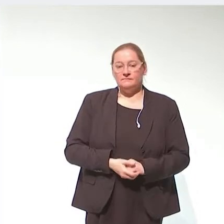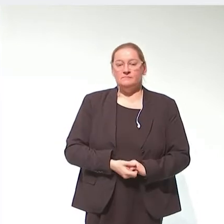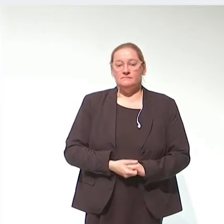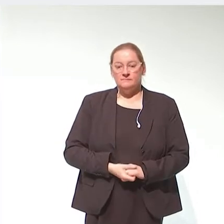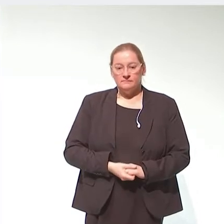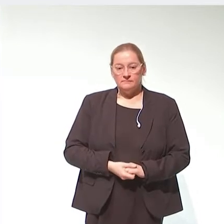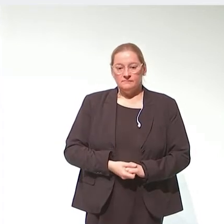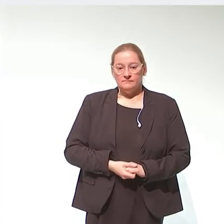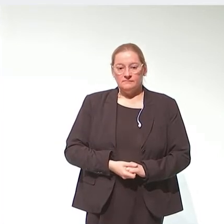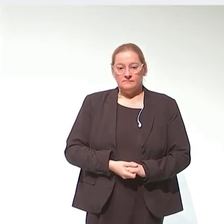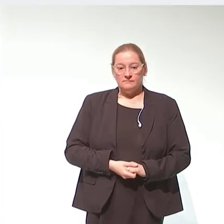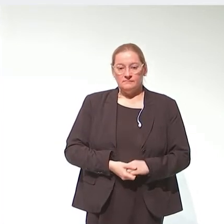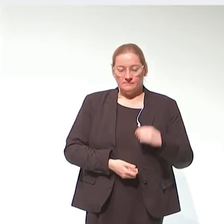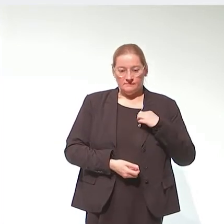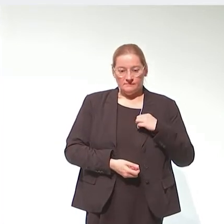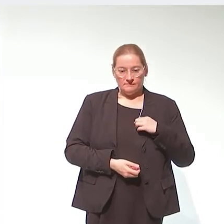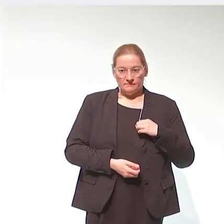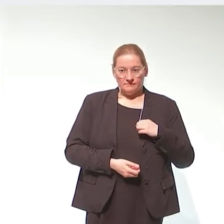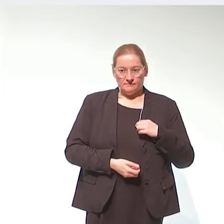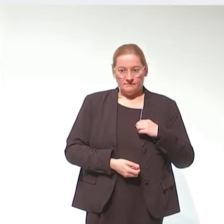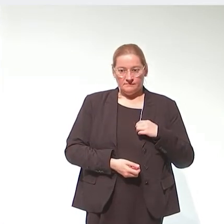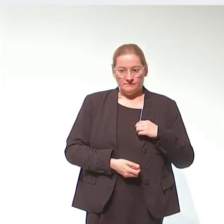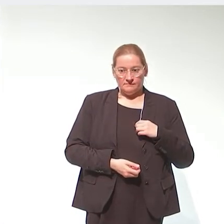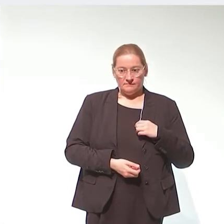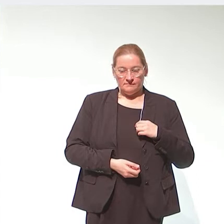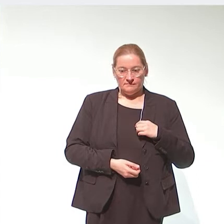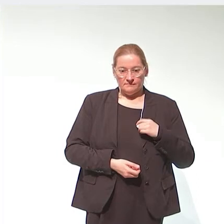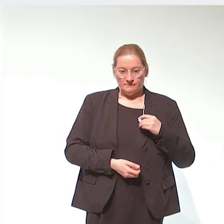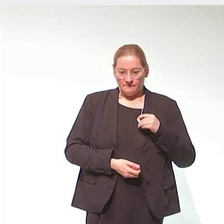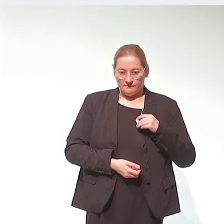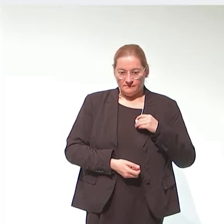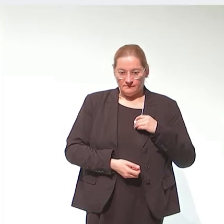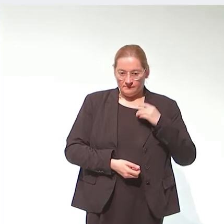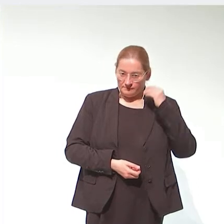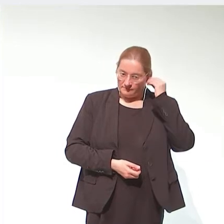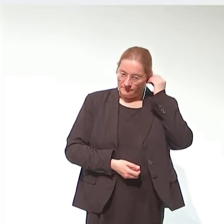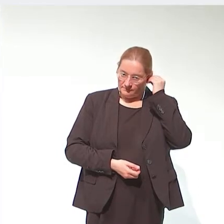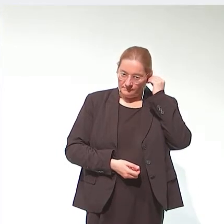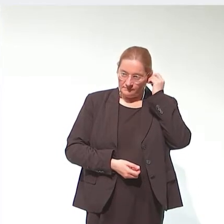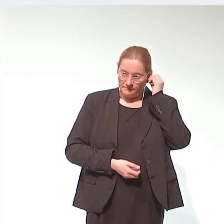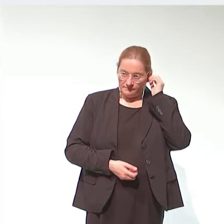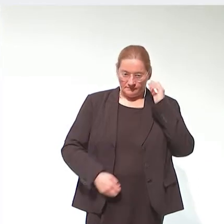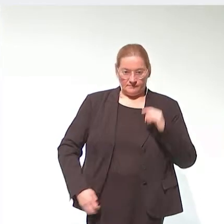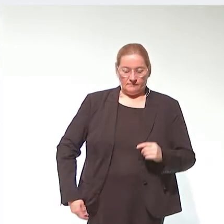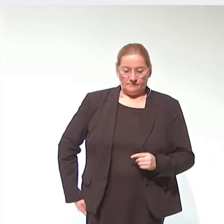rather than his back. So you have a nicer show, a nicer vision.